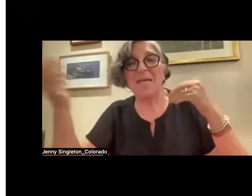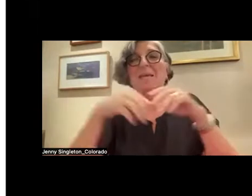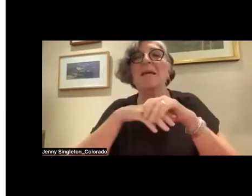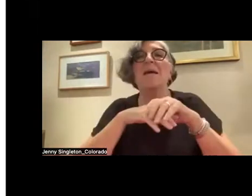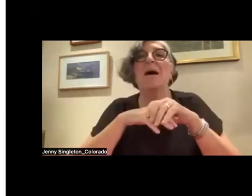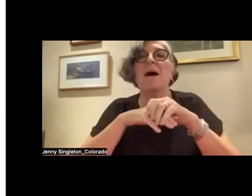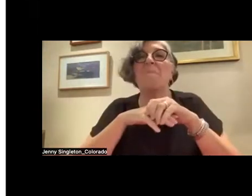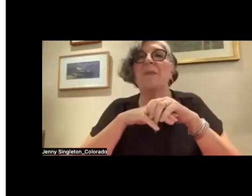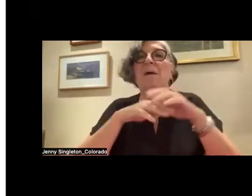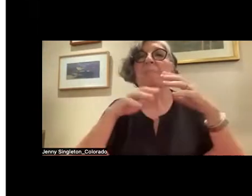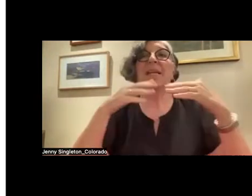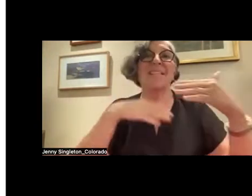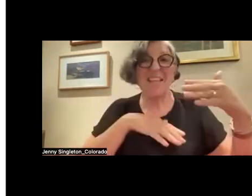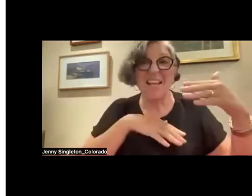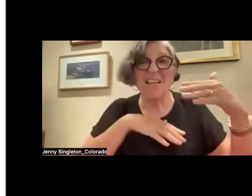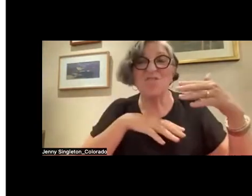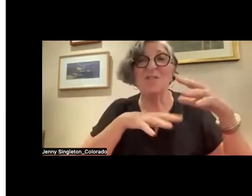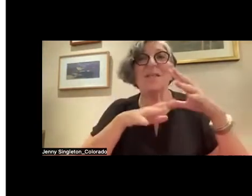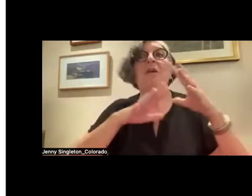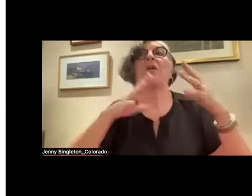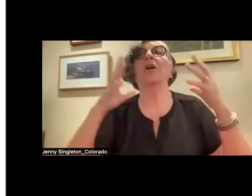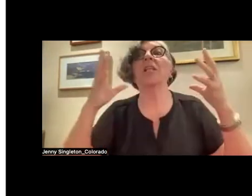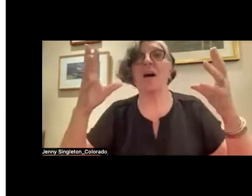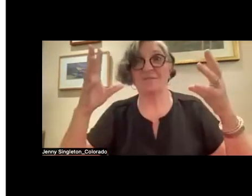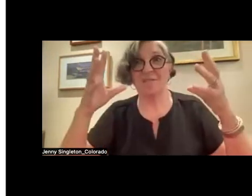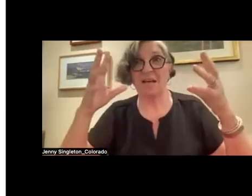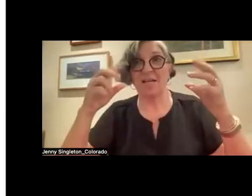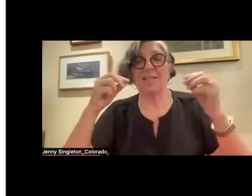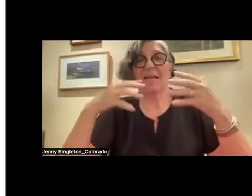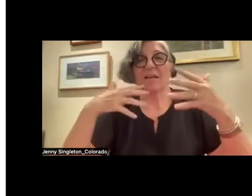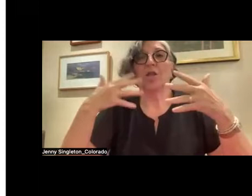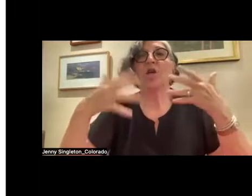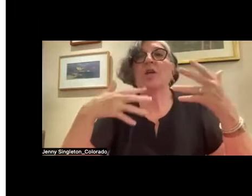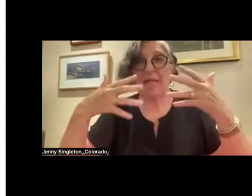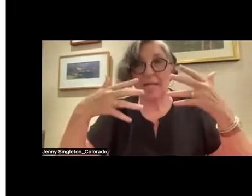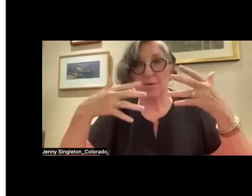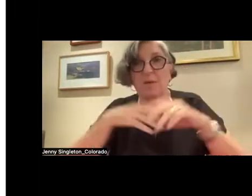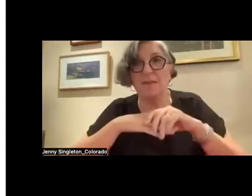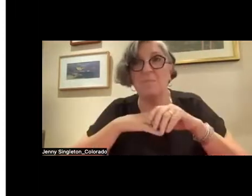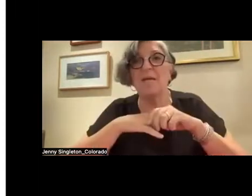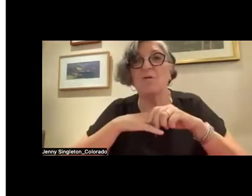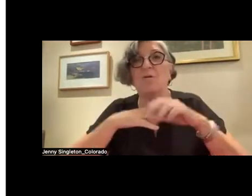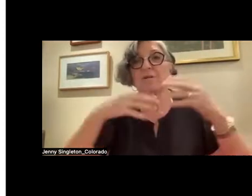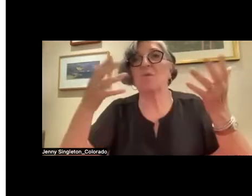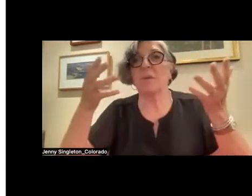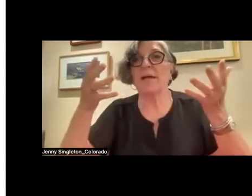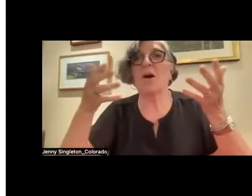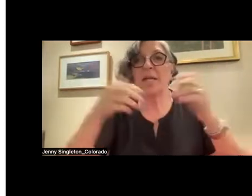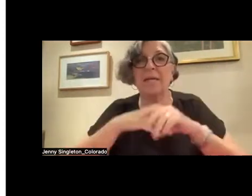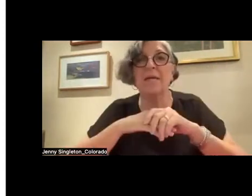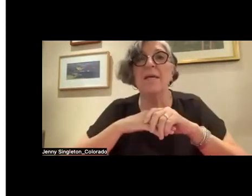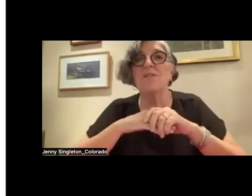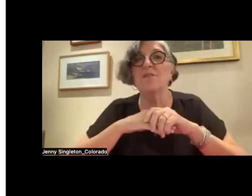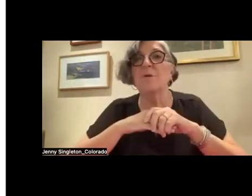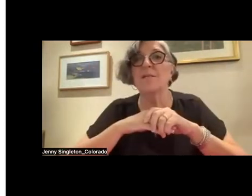they mean. But in sign languages, there are a lot of signs that look like what they mean, or the term